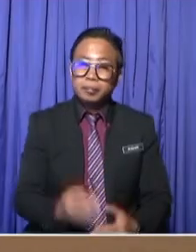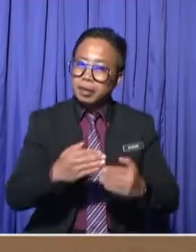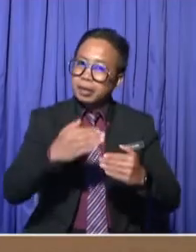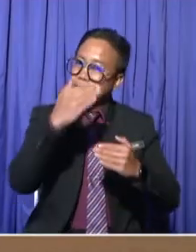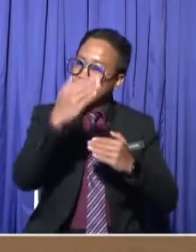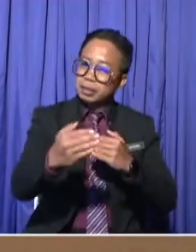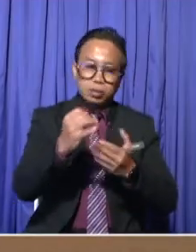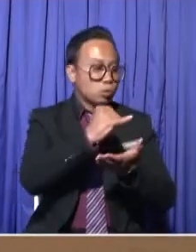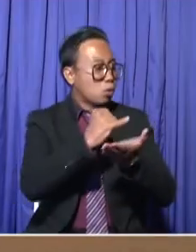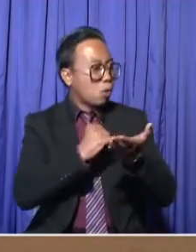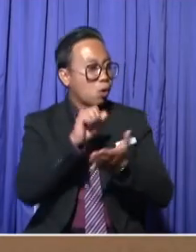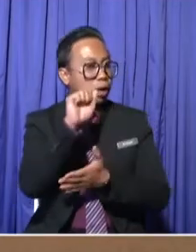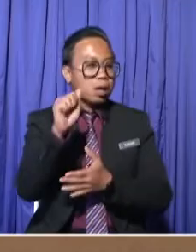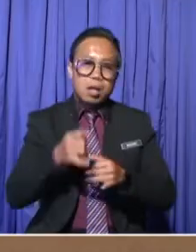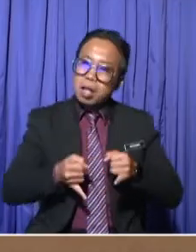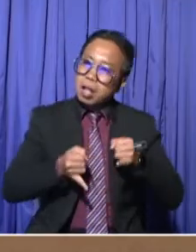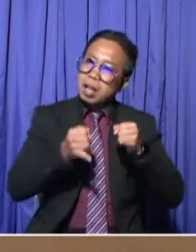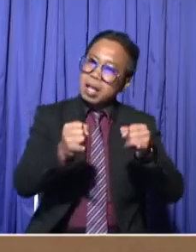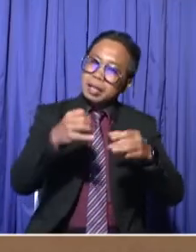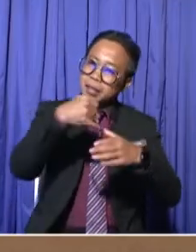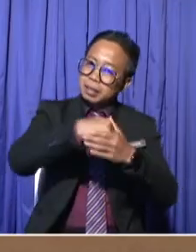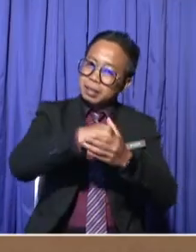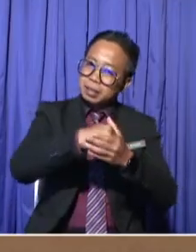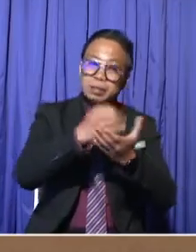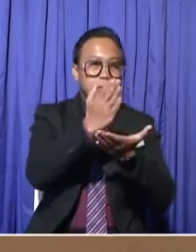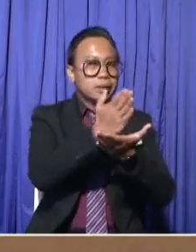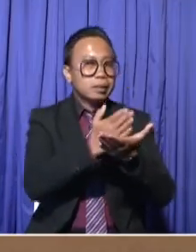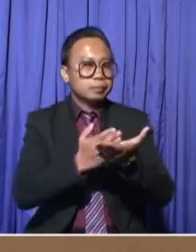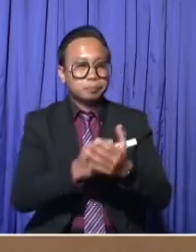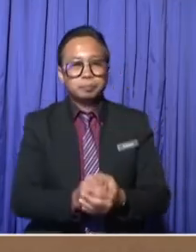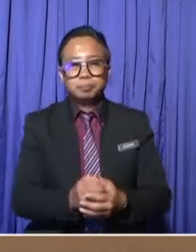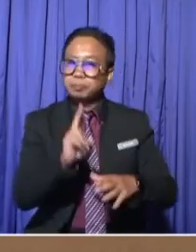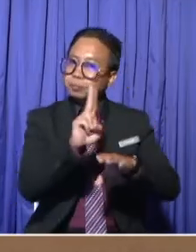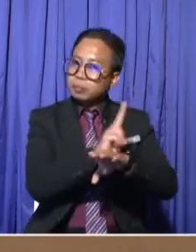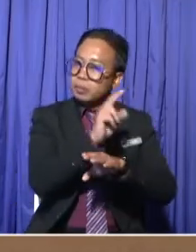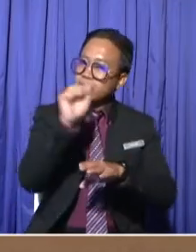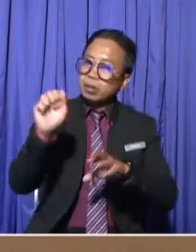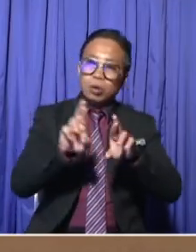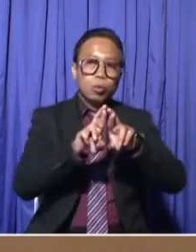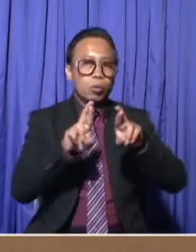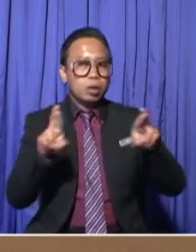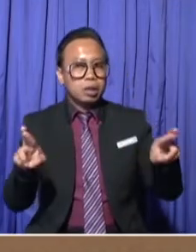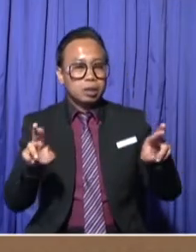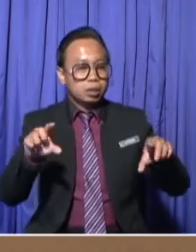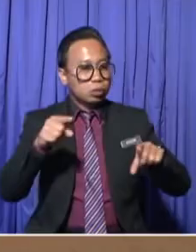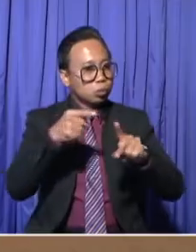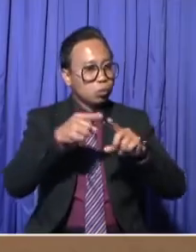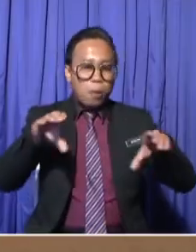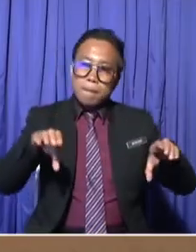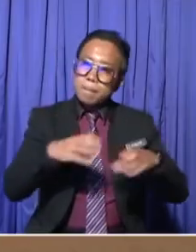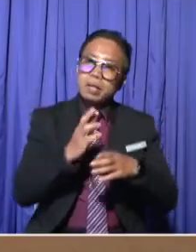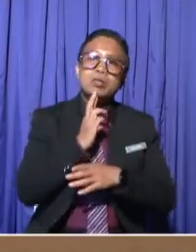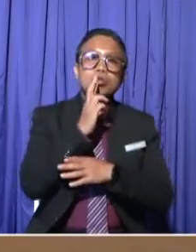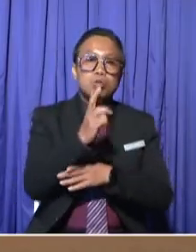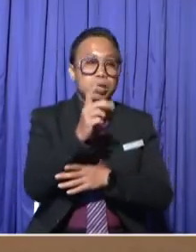Next, draw a line in the middle. Use a ruler to make sure